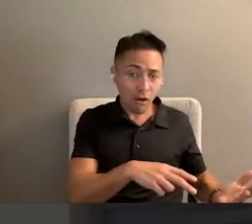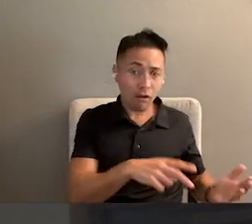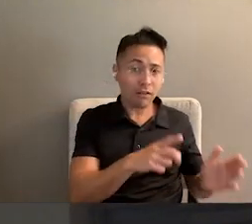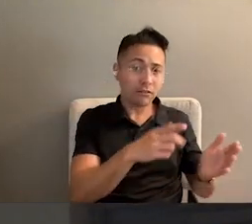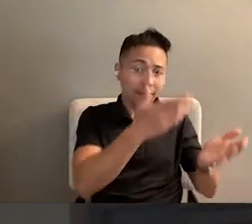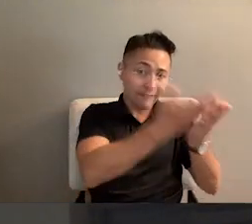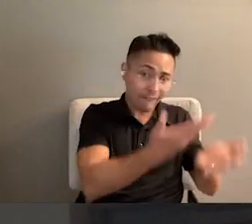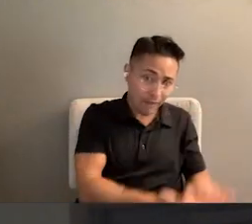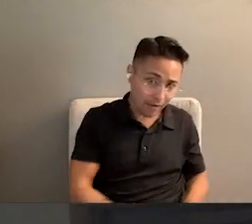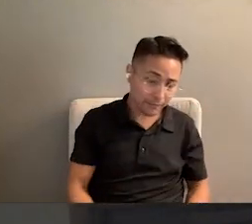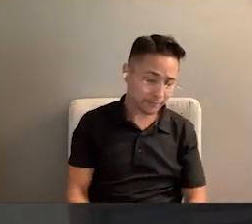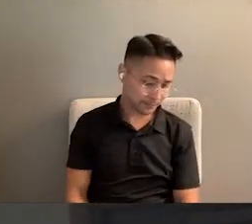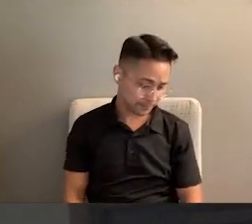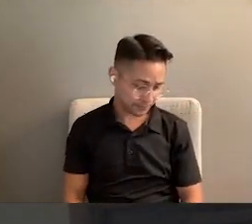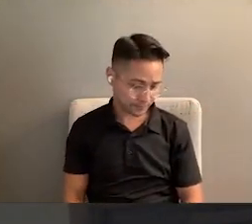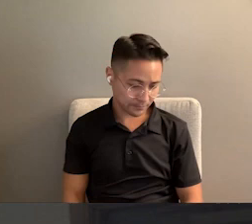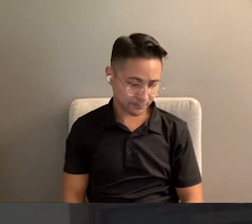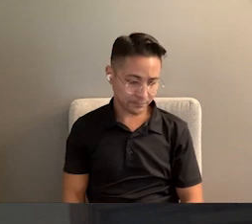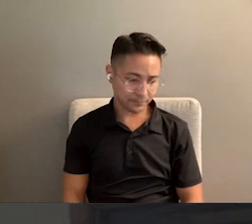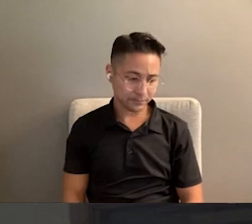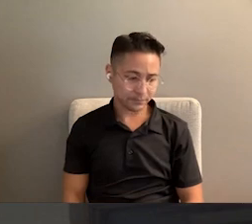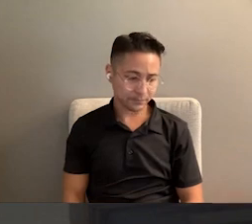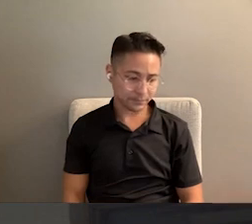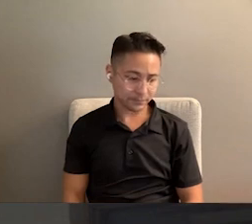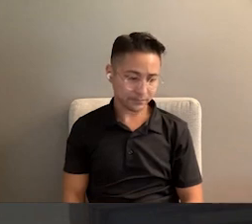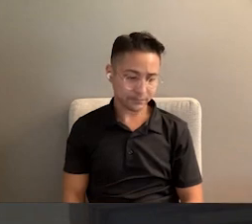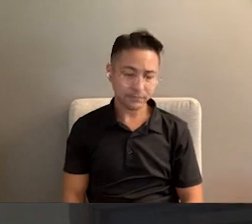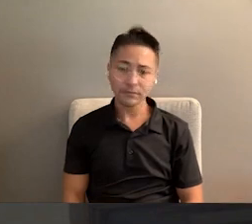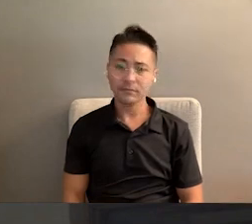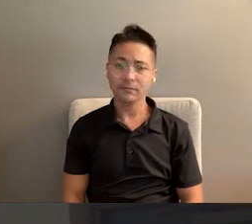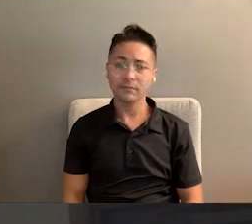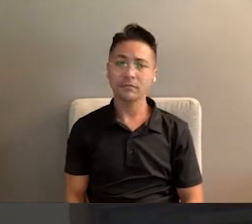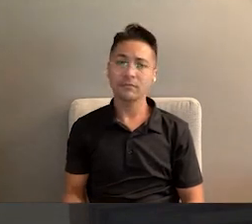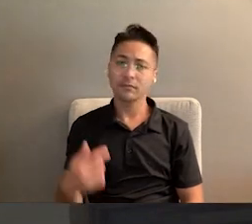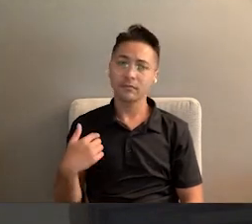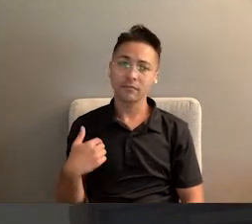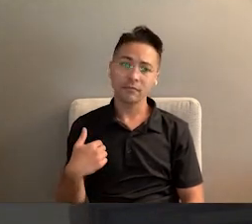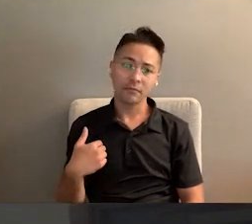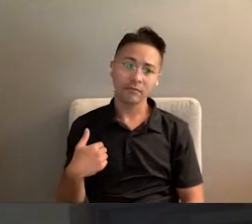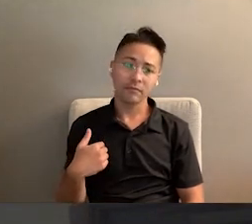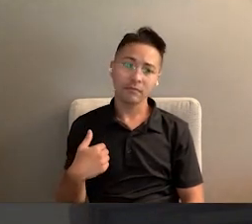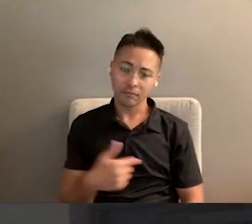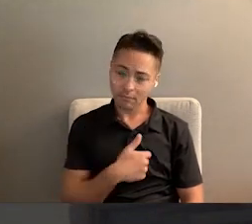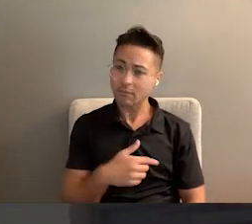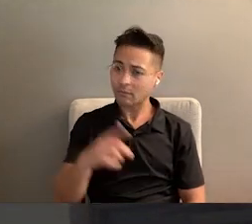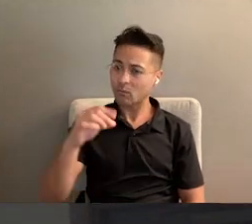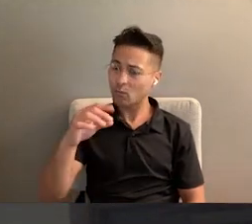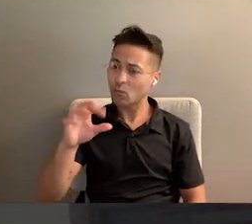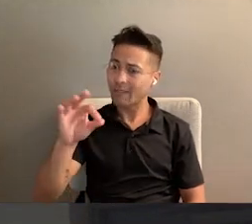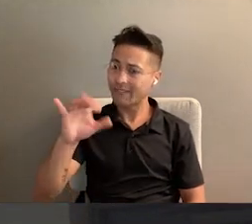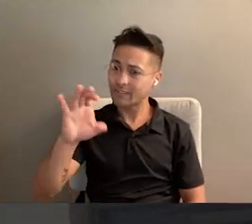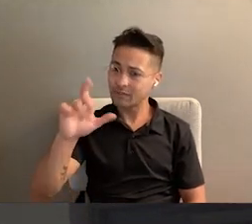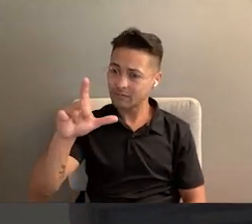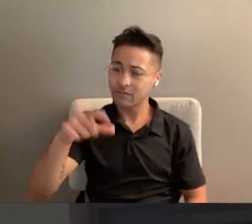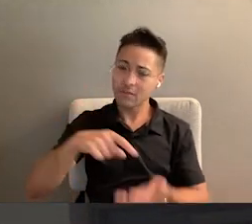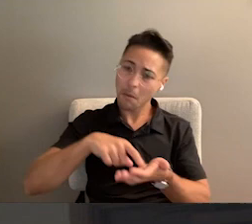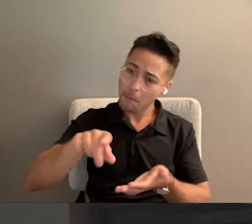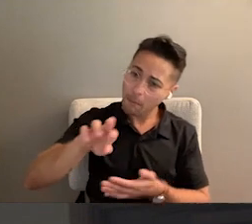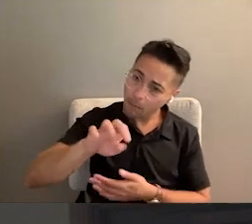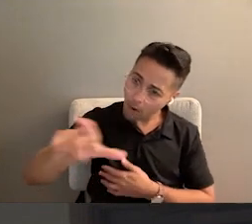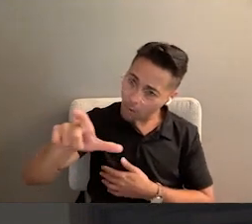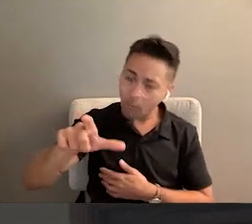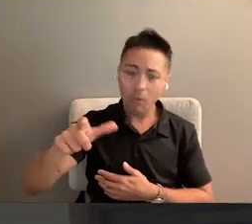timesheet. Every now and then we have to pull them and verify. Okay? We are the